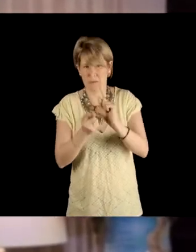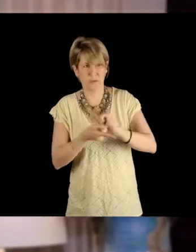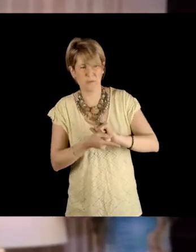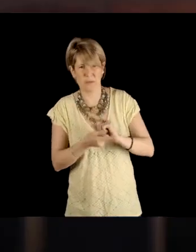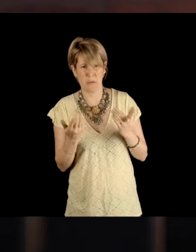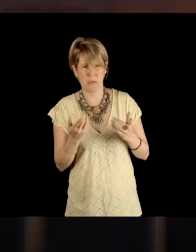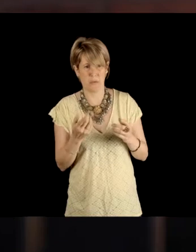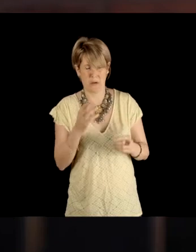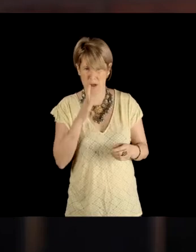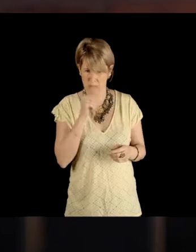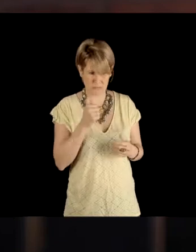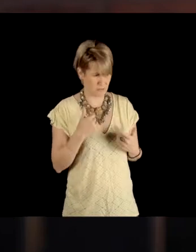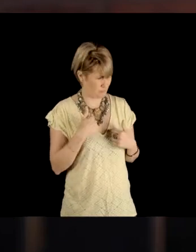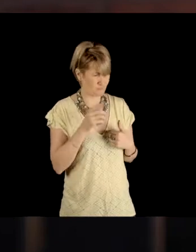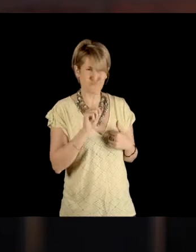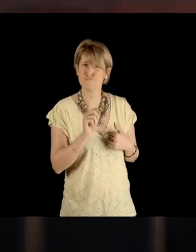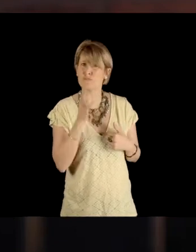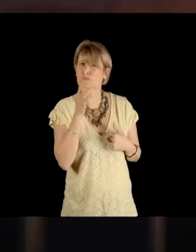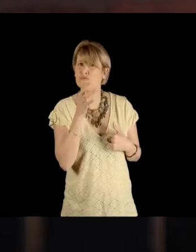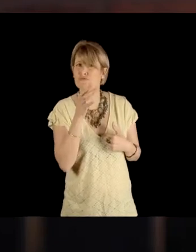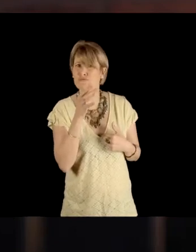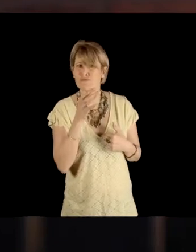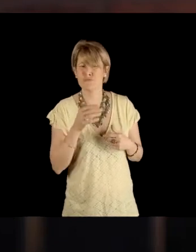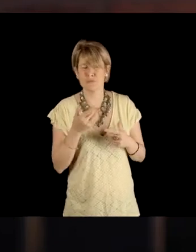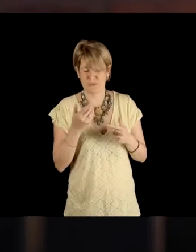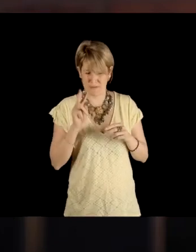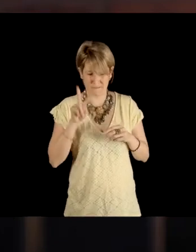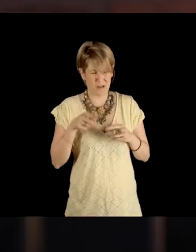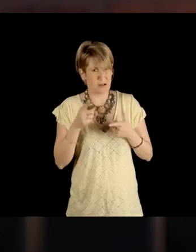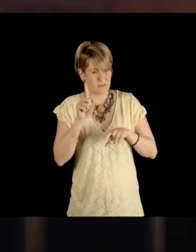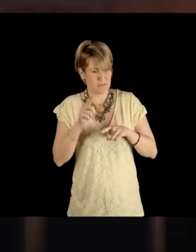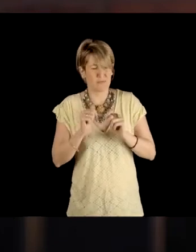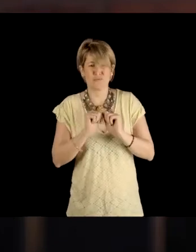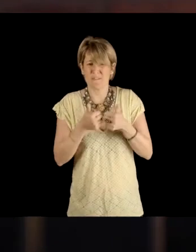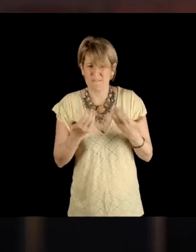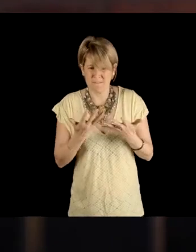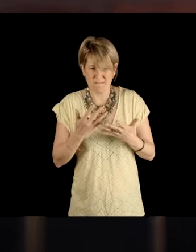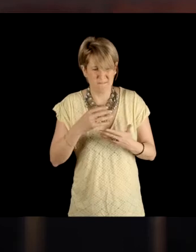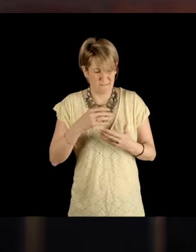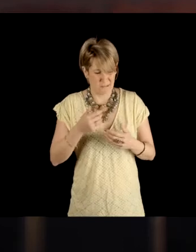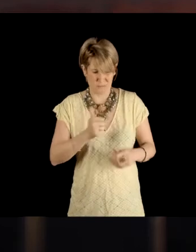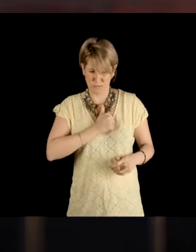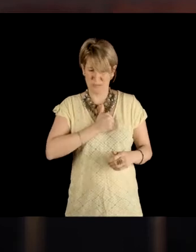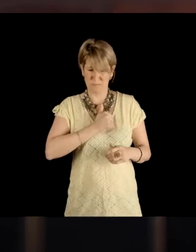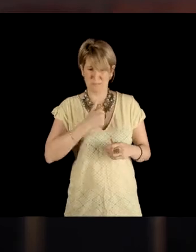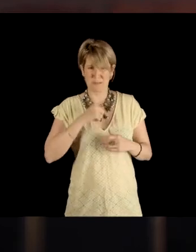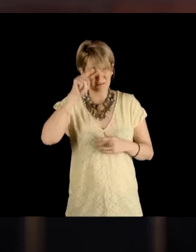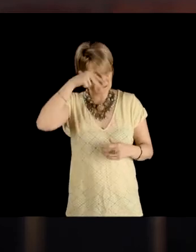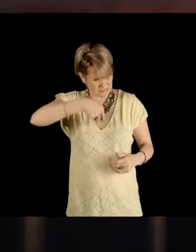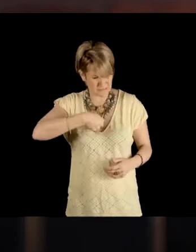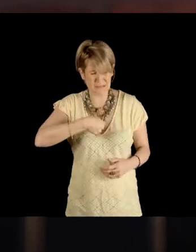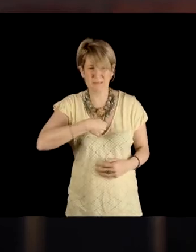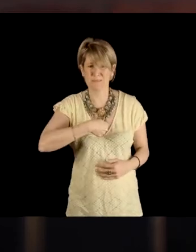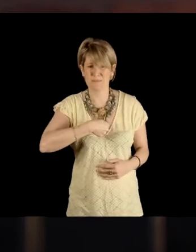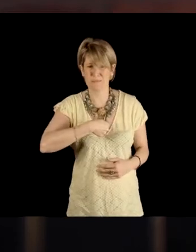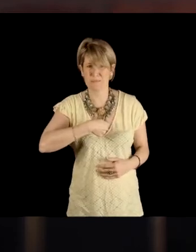difference? All of us are not attracted to the same thing to the same extent. We all have different degree of reaction